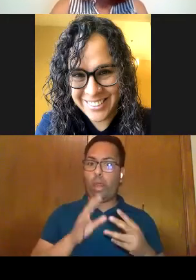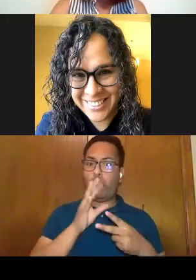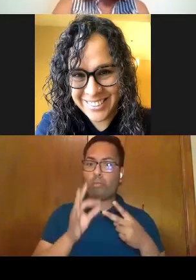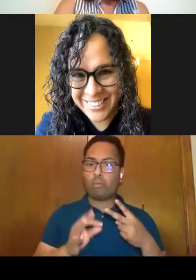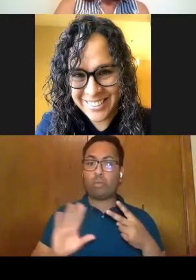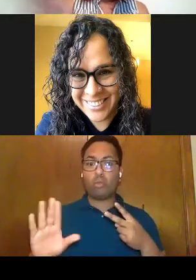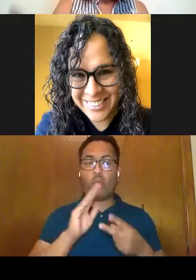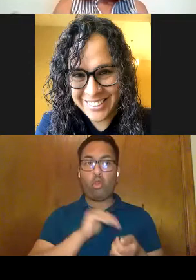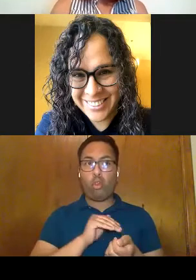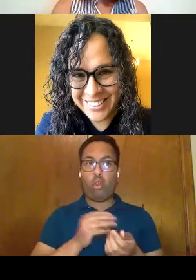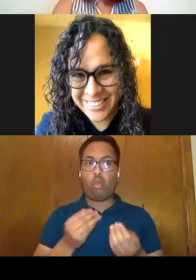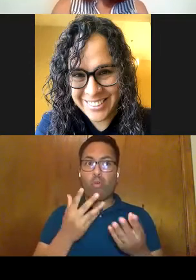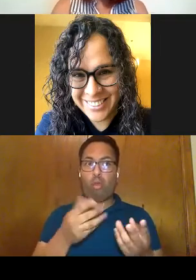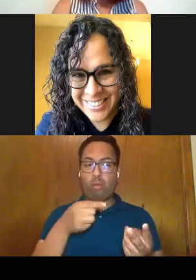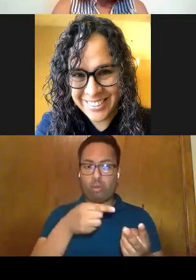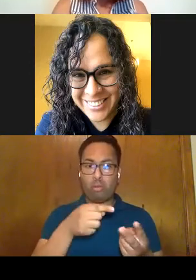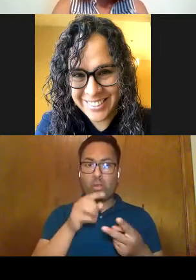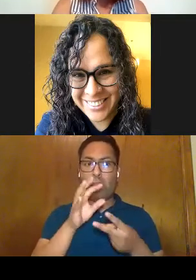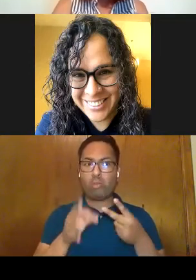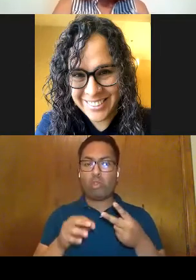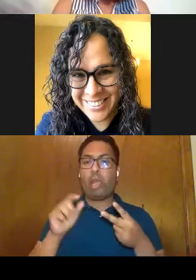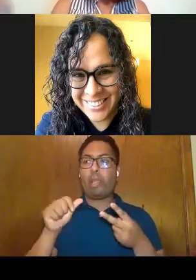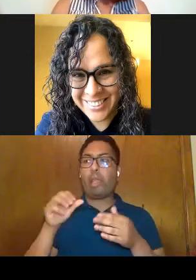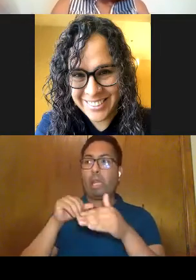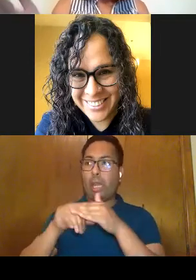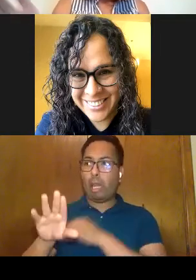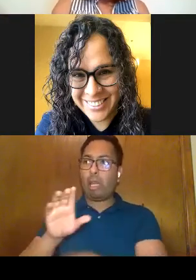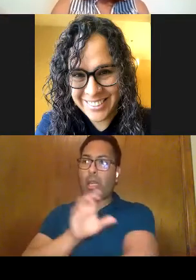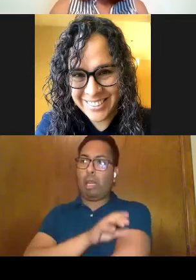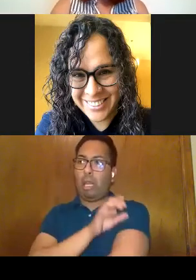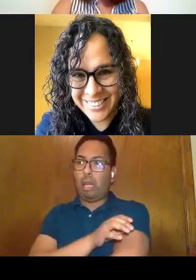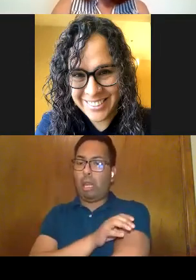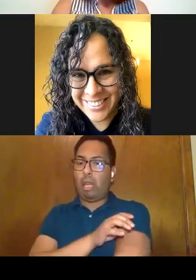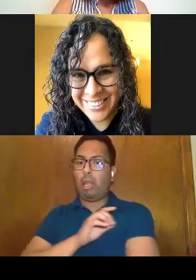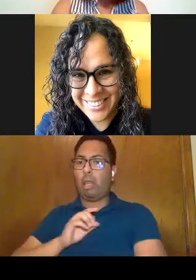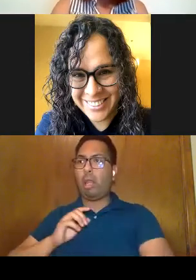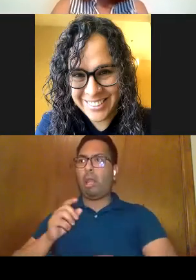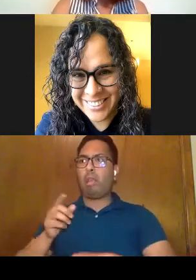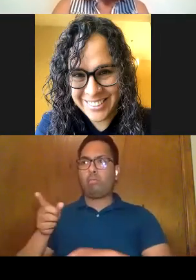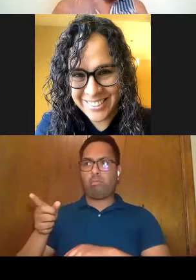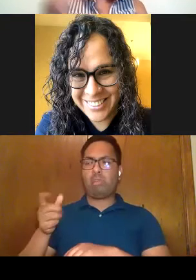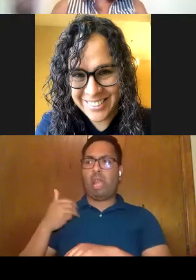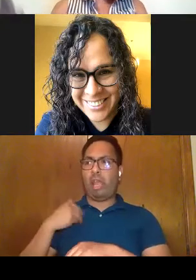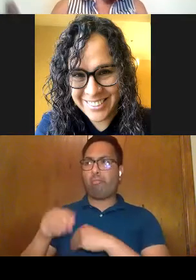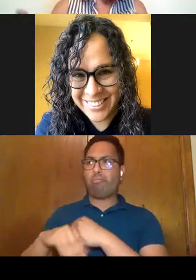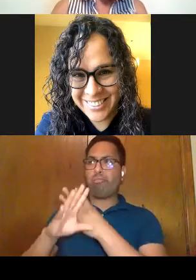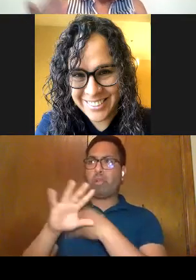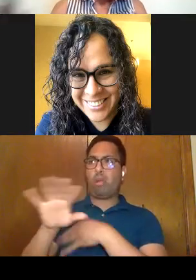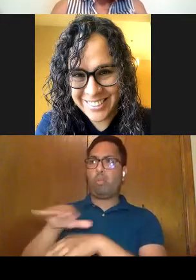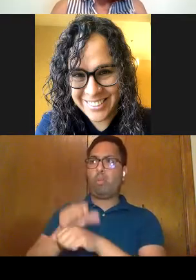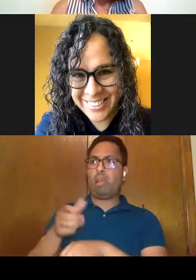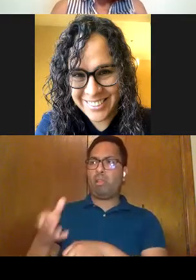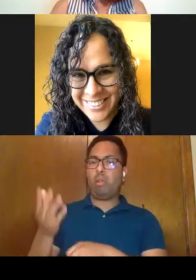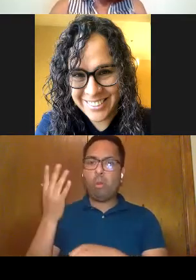that option where you can go into the office and have the telemedicine appointment there where all of the blood pressure